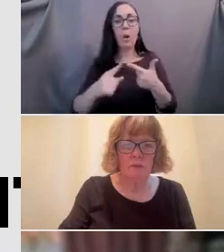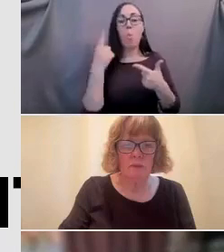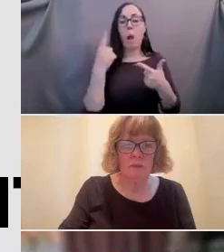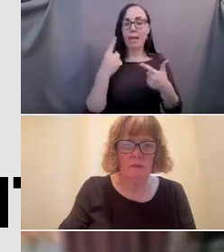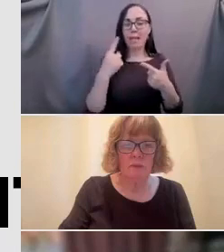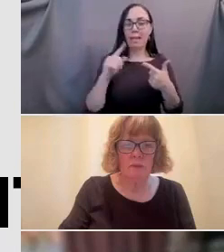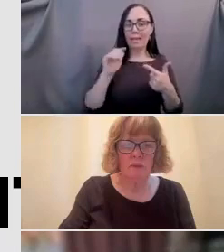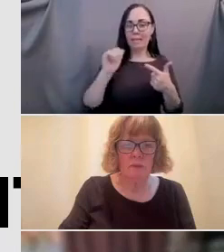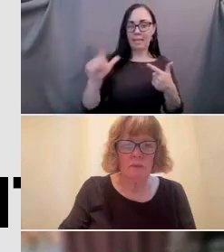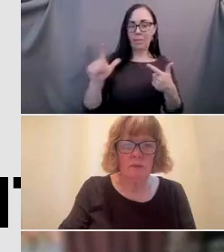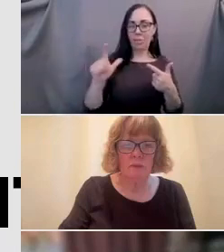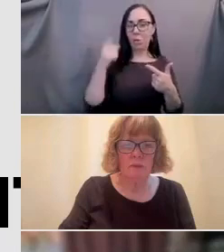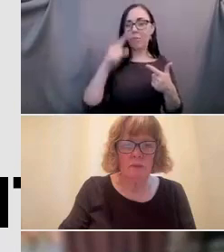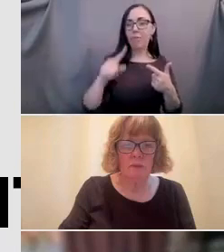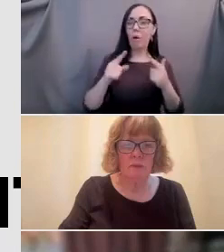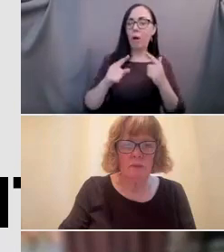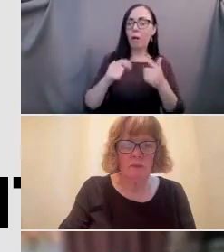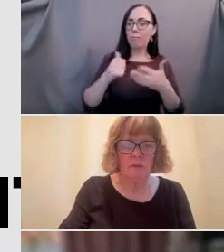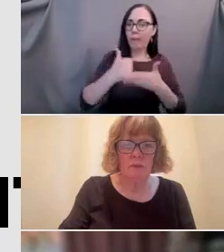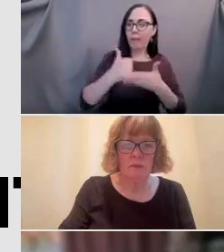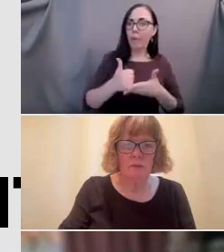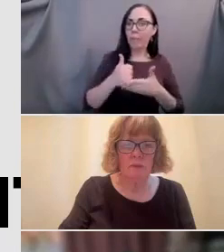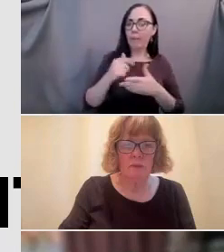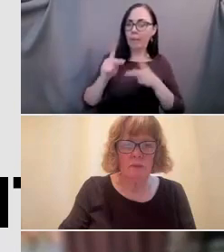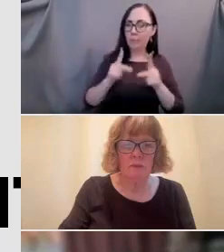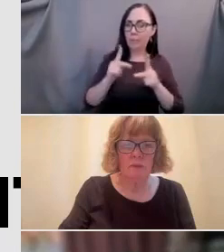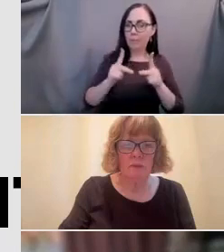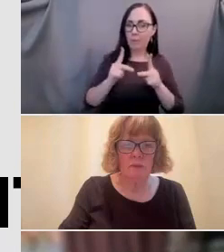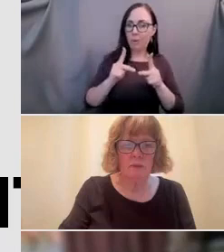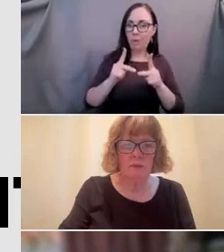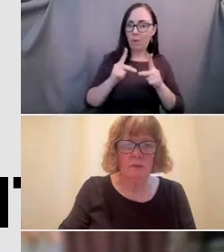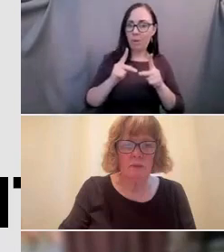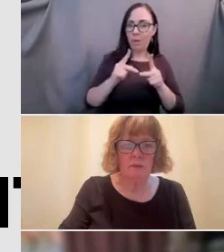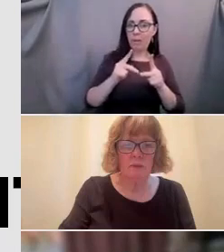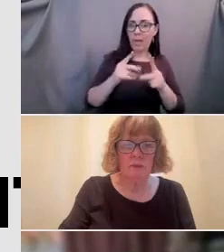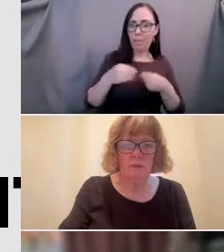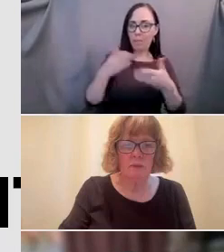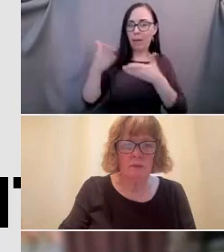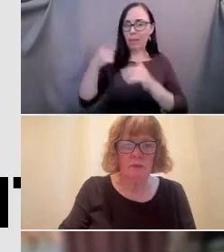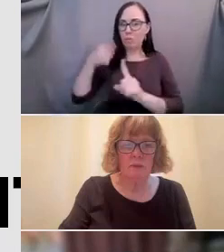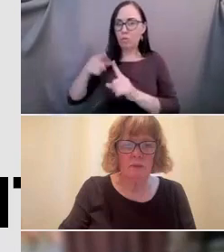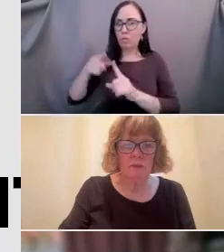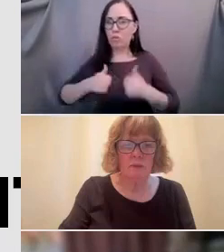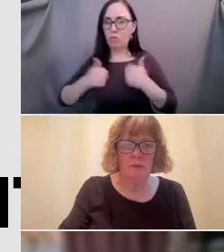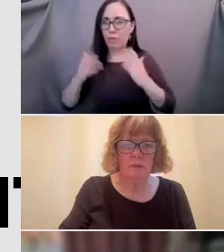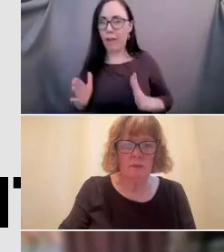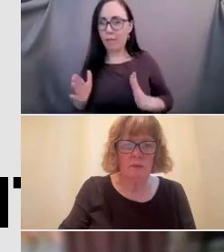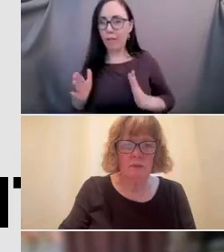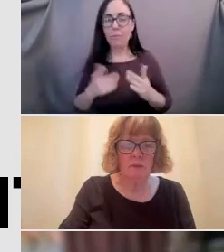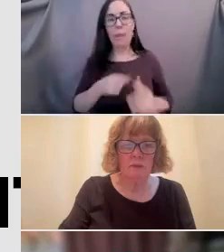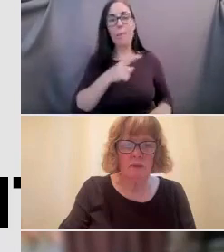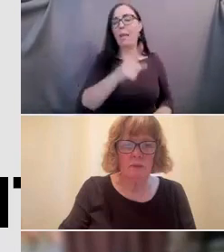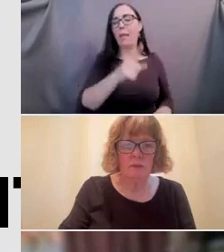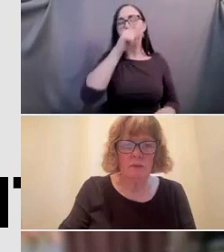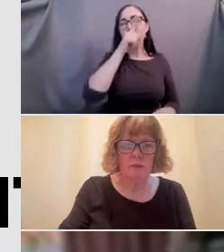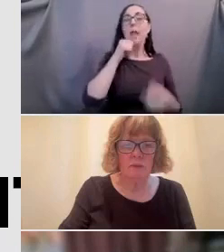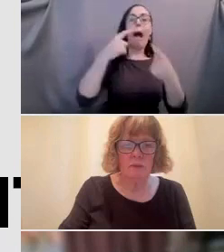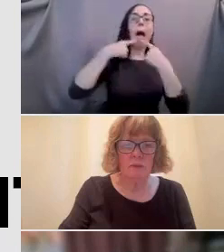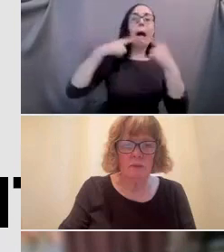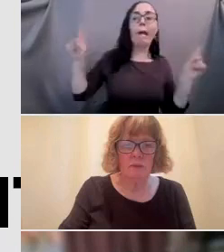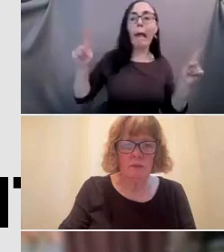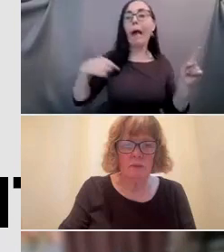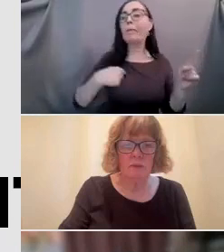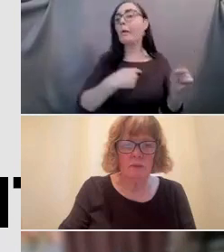who serve survivors, which maybe they don't say we serve survivors, but chances are they're going to end up serving